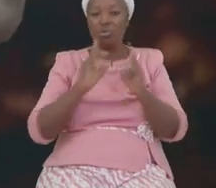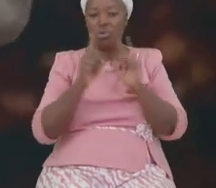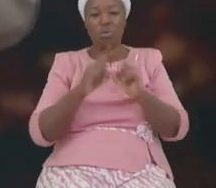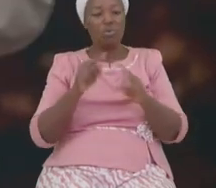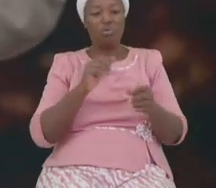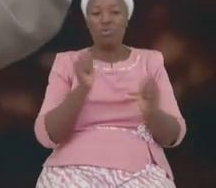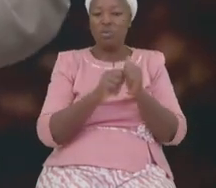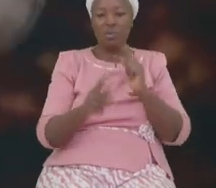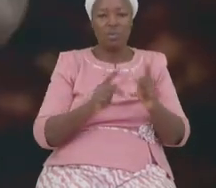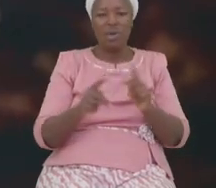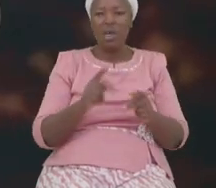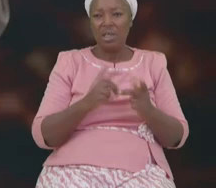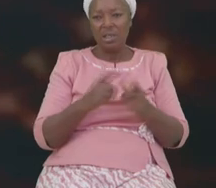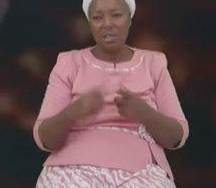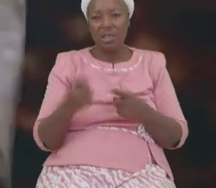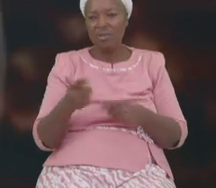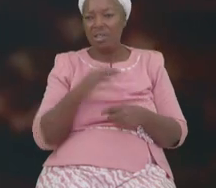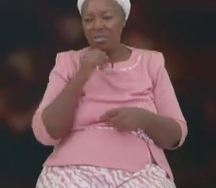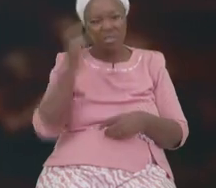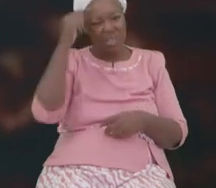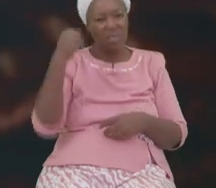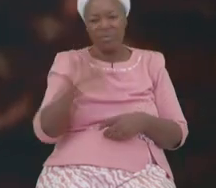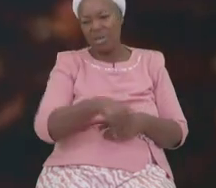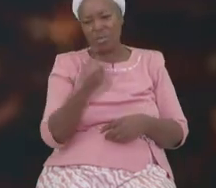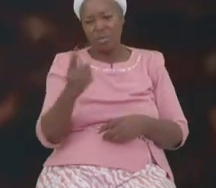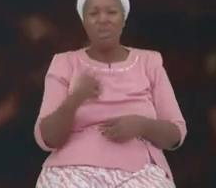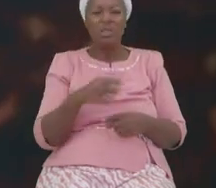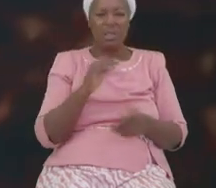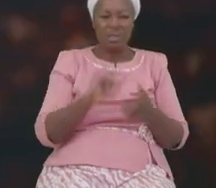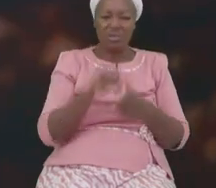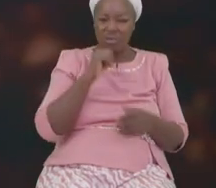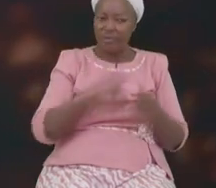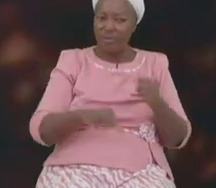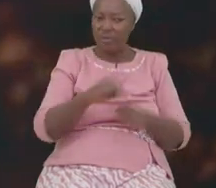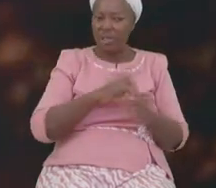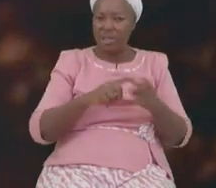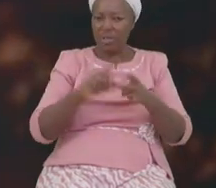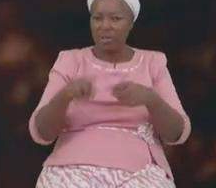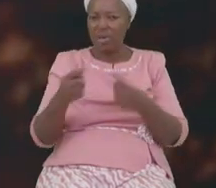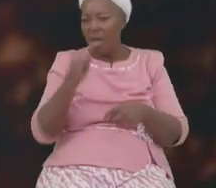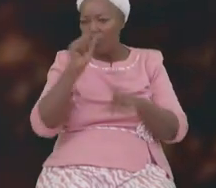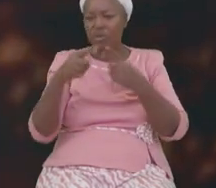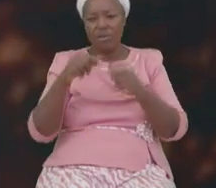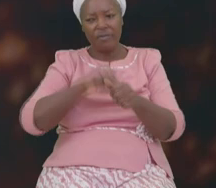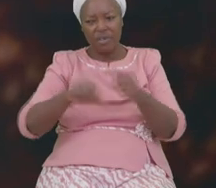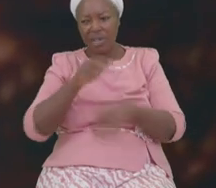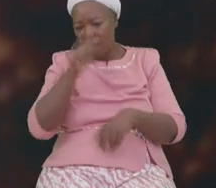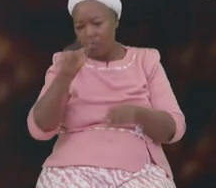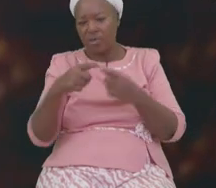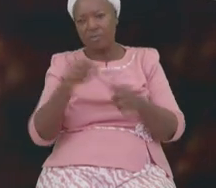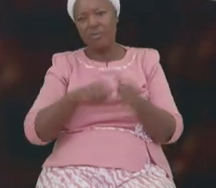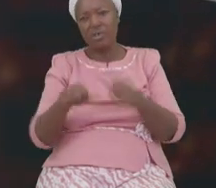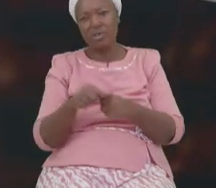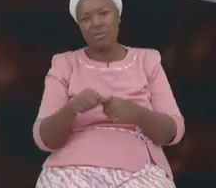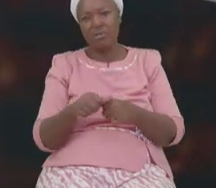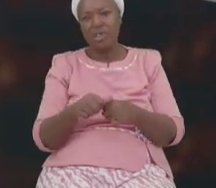and we're not particularly thinking of anybody. It's not fellowship. I'm going to the fellowship. I'm going to the fellowship. I